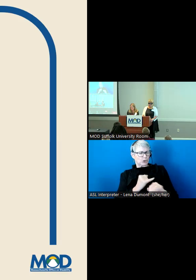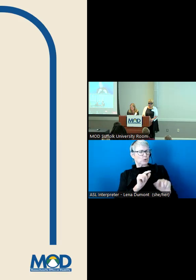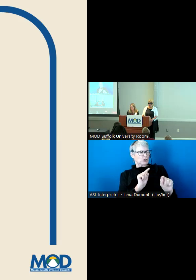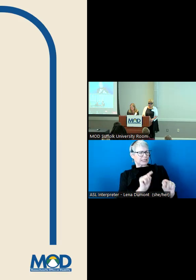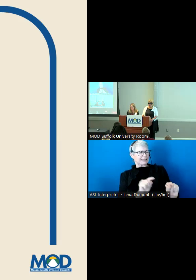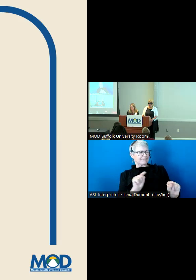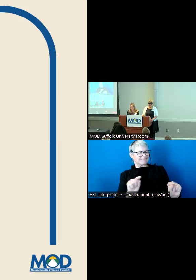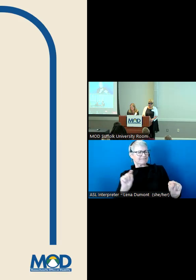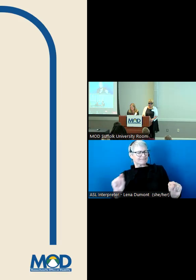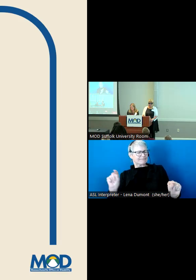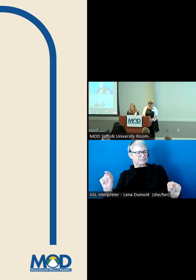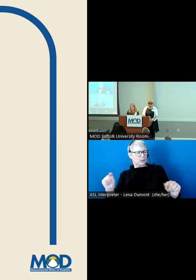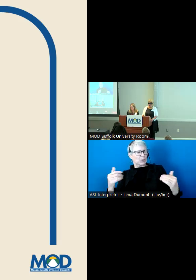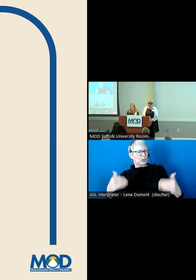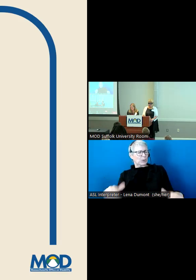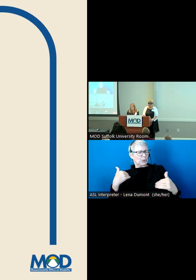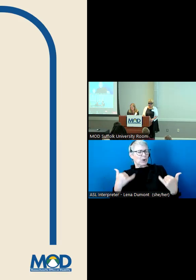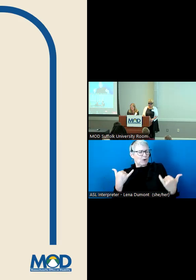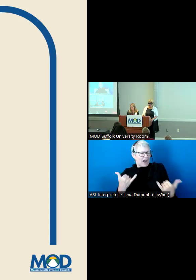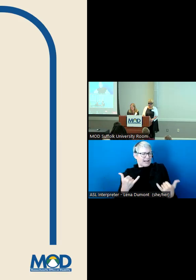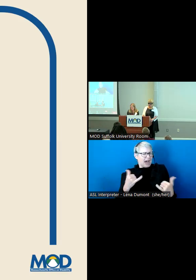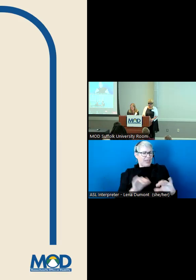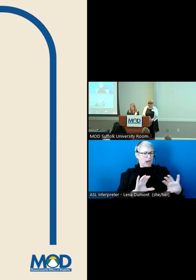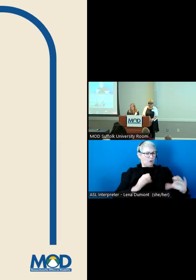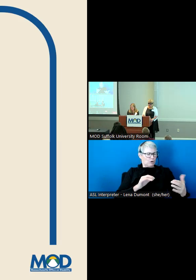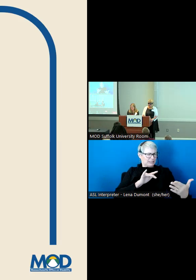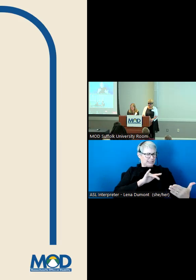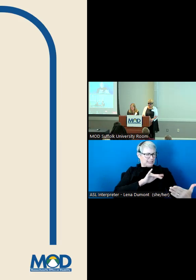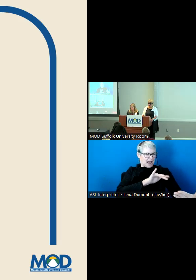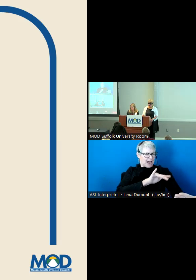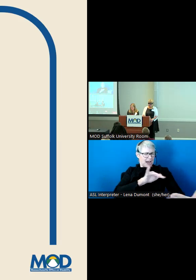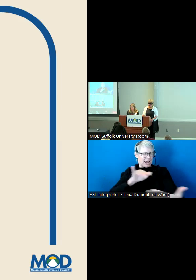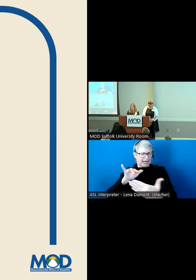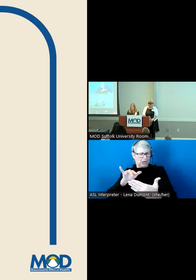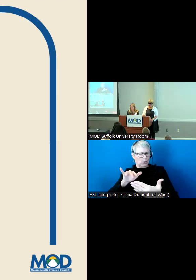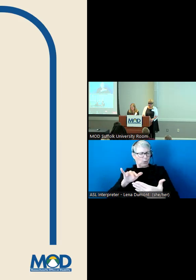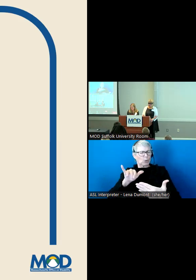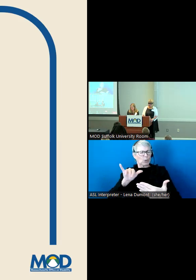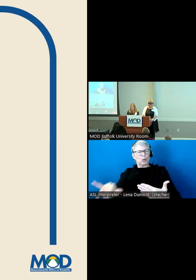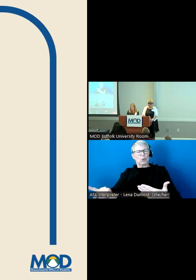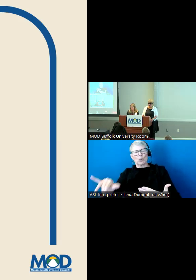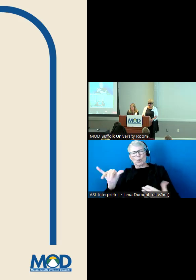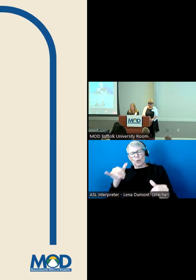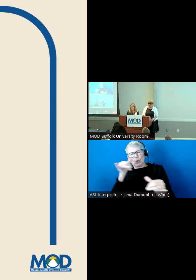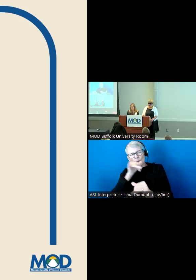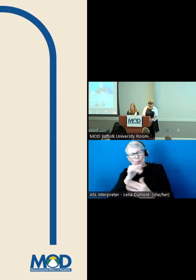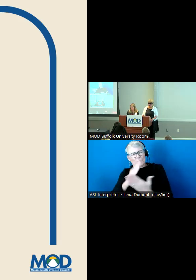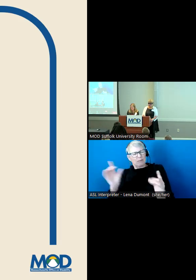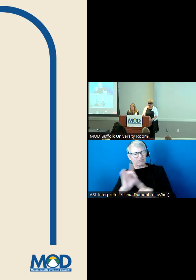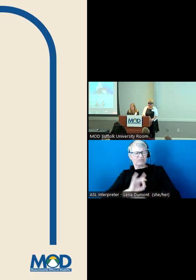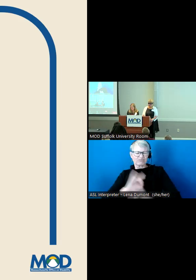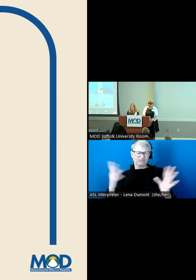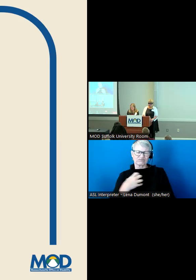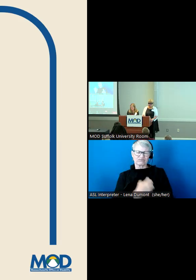a lot of tough things to look at. There was definitely, you know, some abuse, some neglect, some a lot